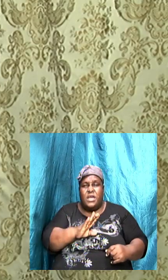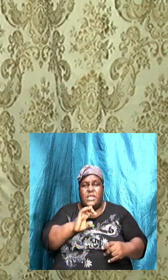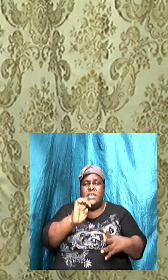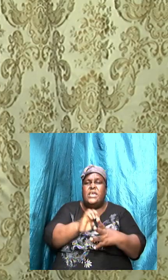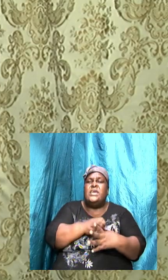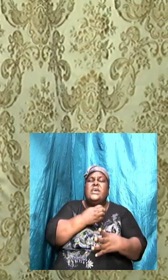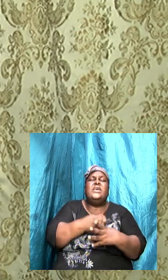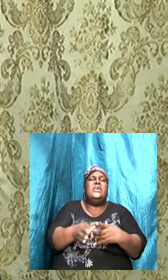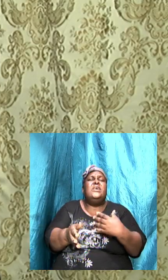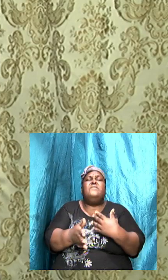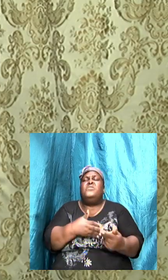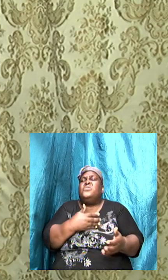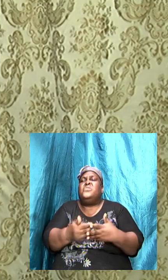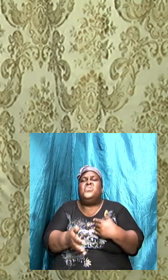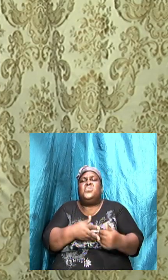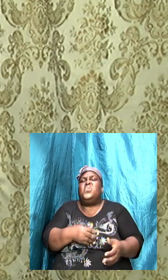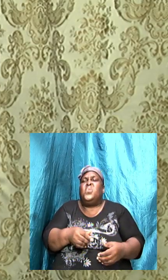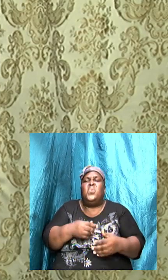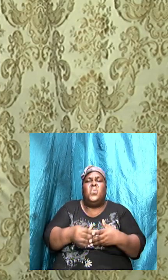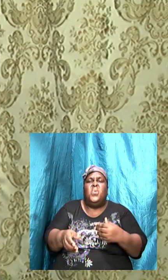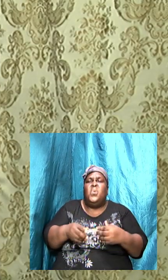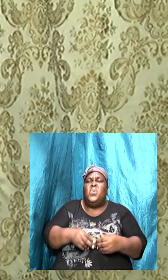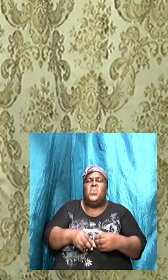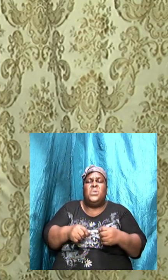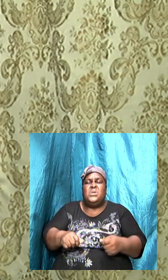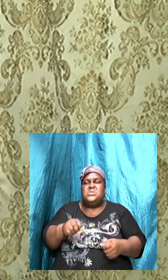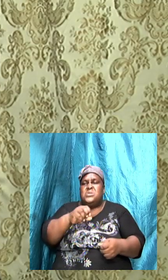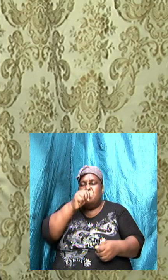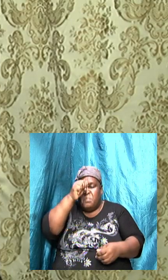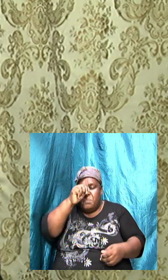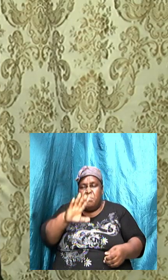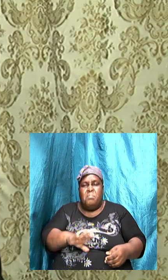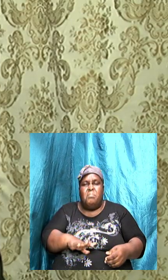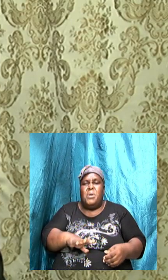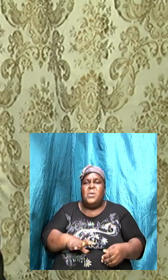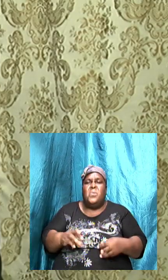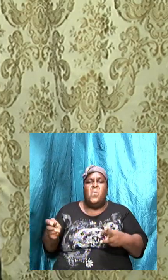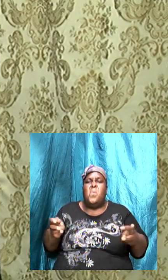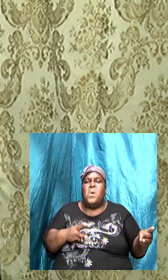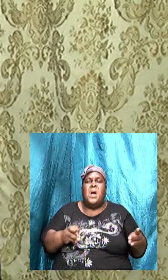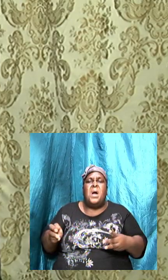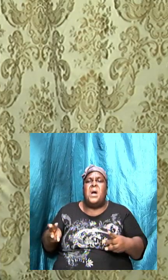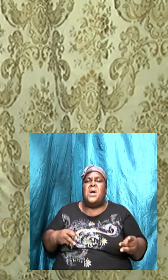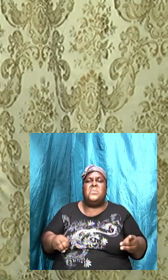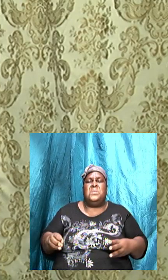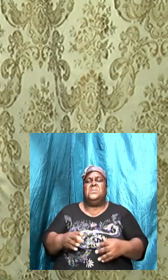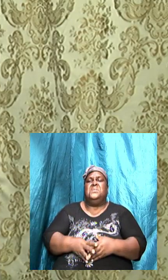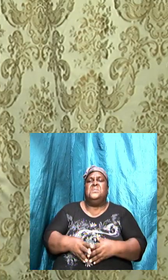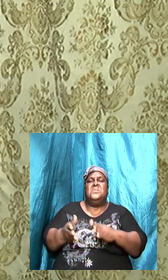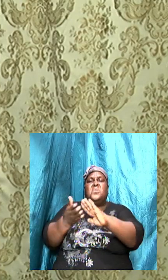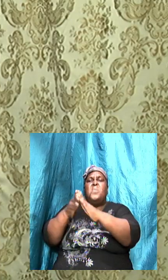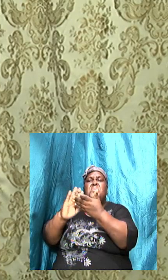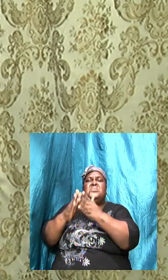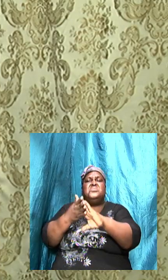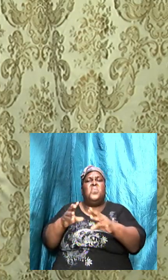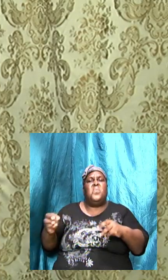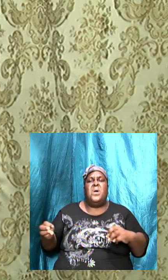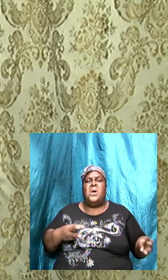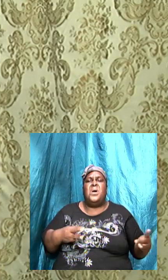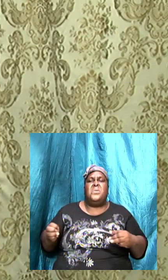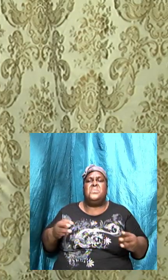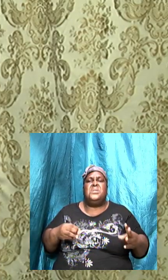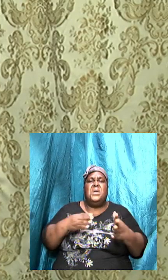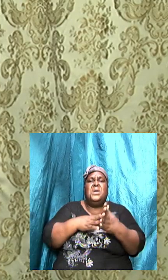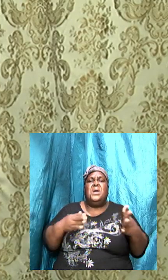gang warfare, there is Obia workings, there is satanic activities, the church is there, and